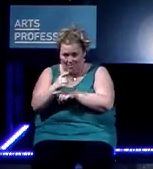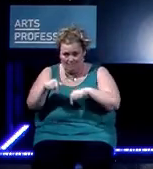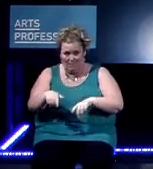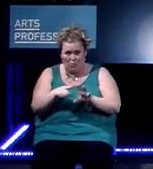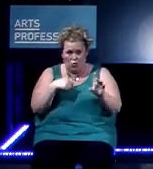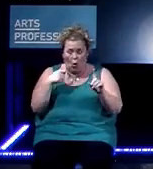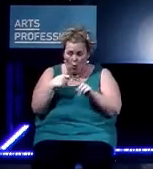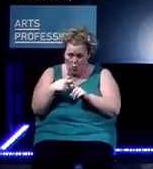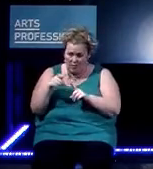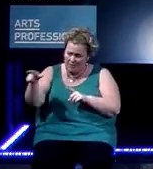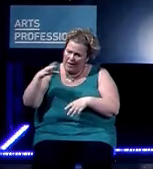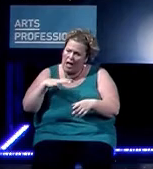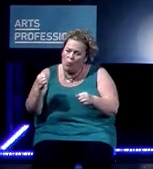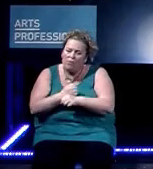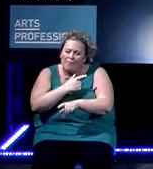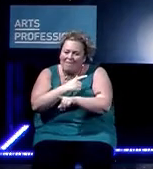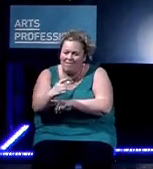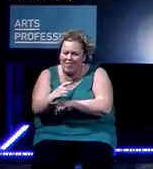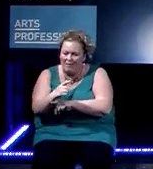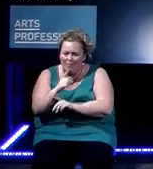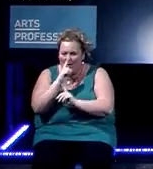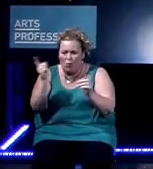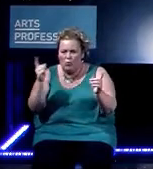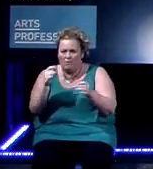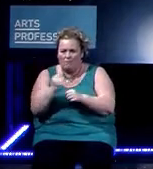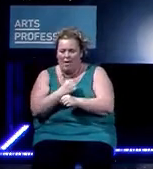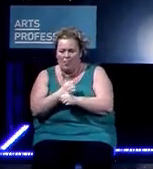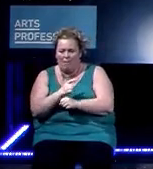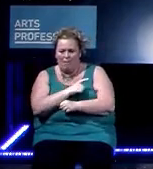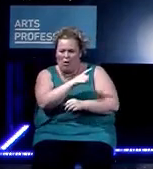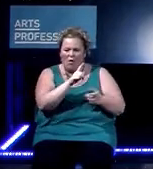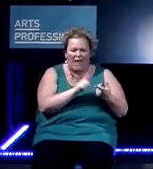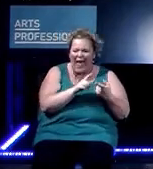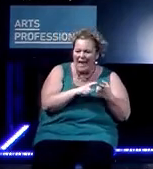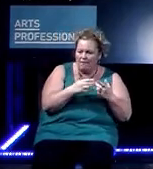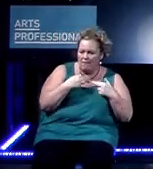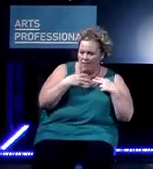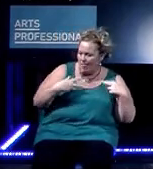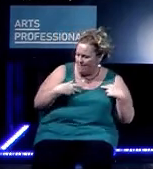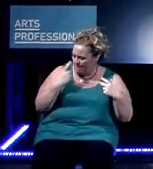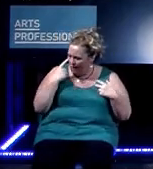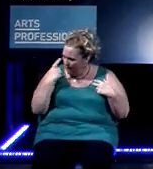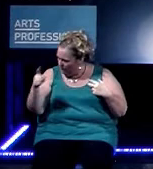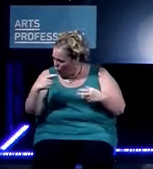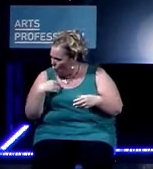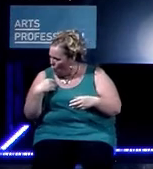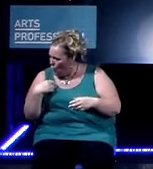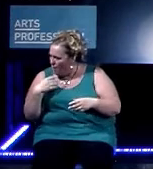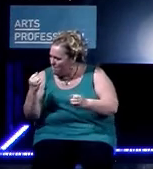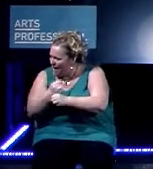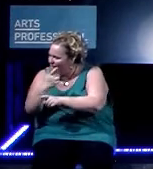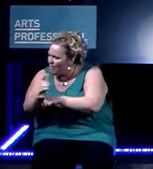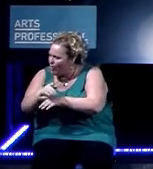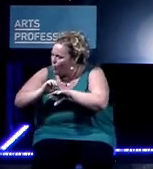and he wanted to make films, but he couldn't make them in New York because Edison's lawyers were everywhere and they would shut him down if he made a film without paying the license